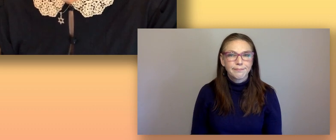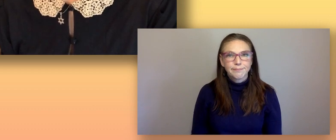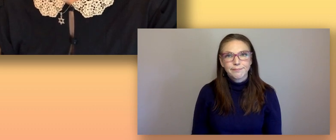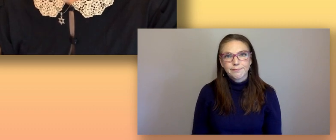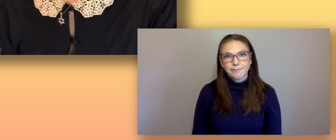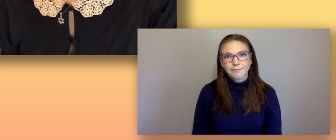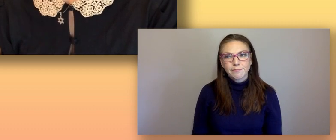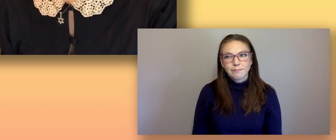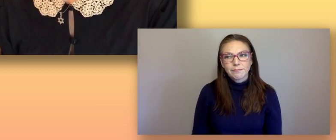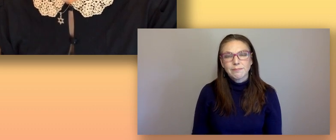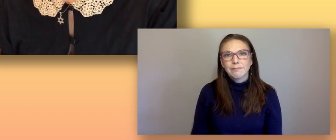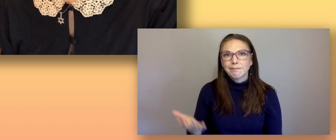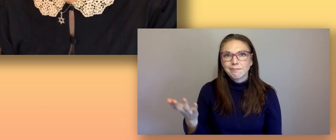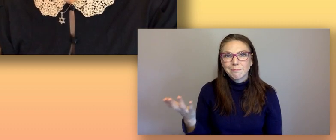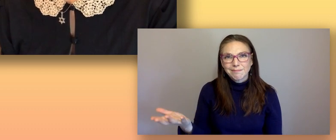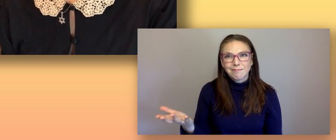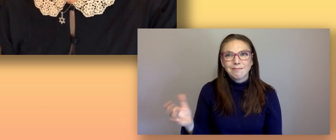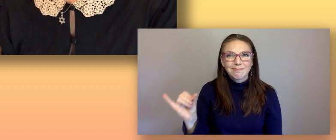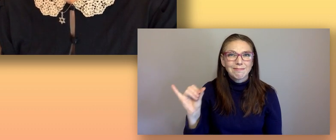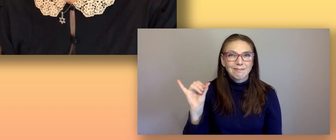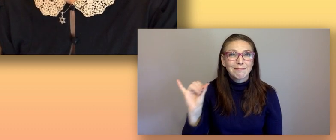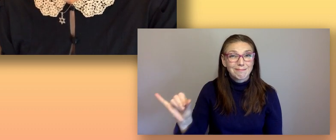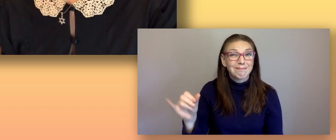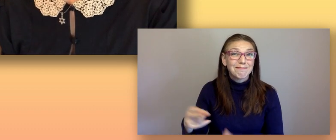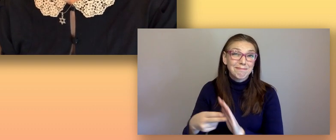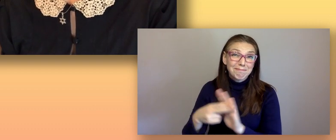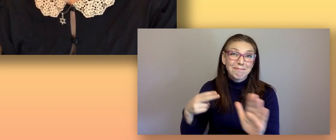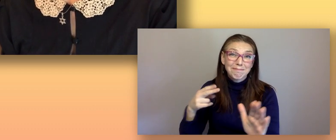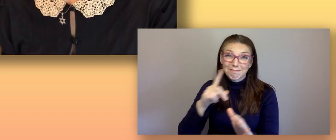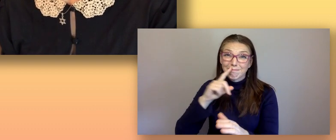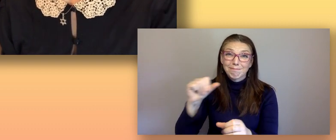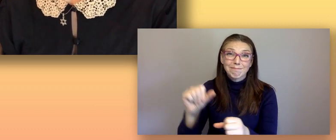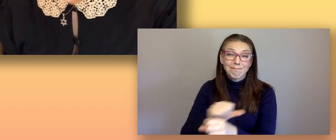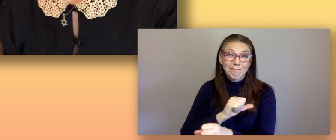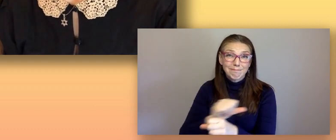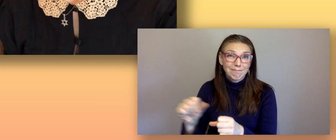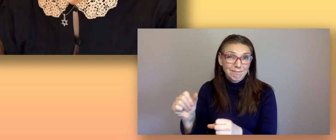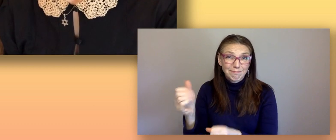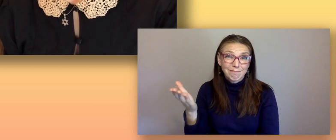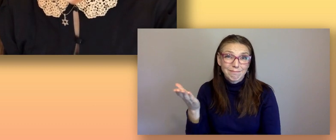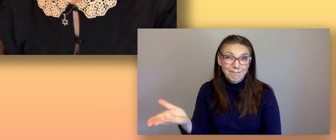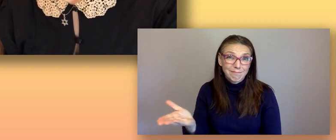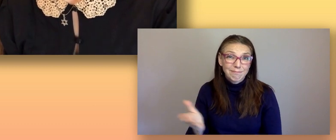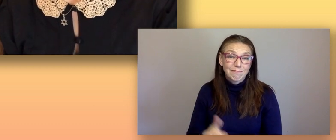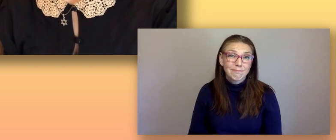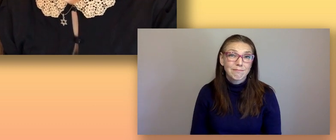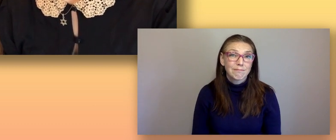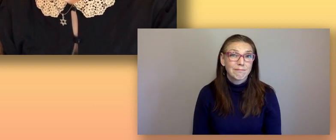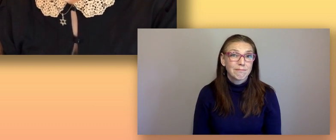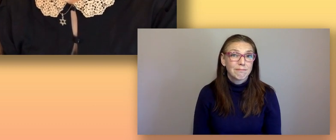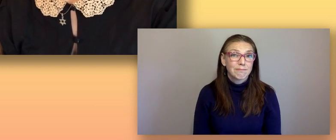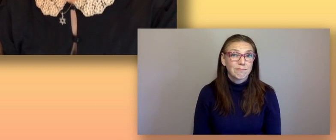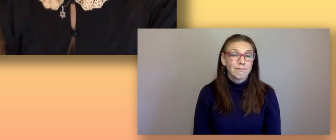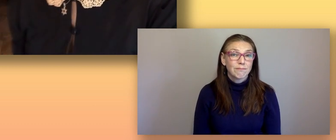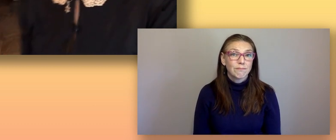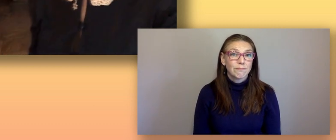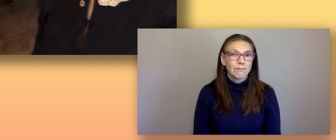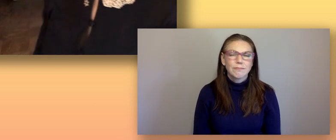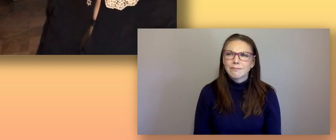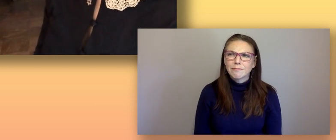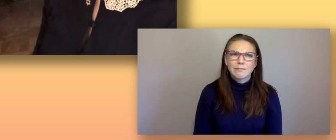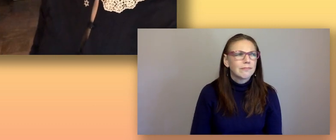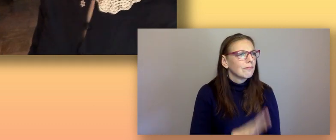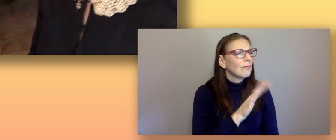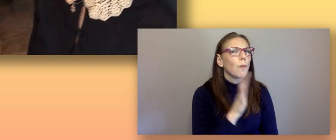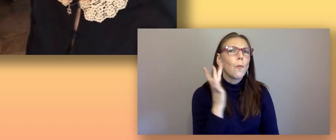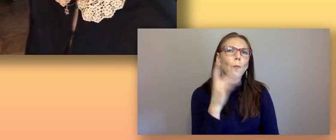Liebenswertes Leben. Life unworthy of life. Who knew there could be such a thing? Why did they bring